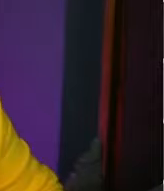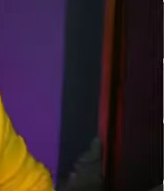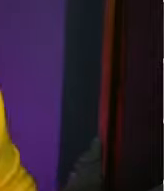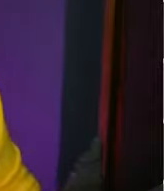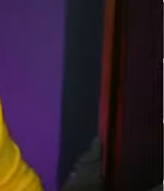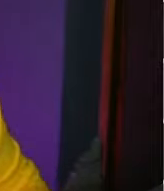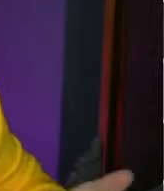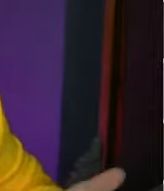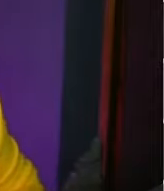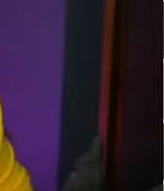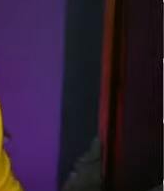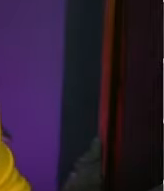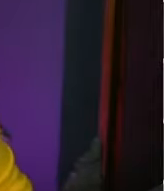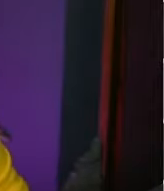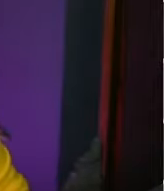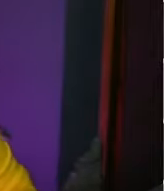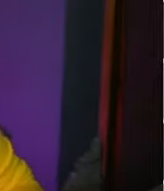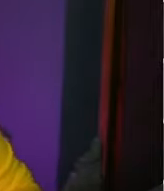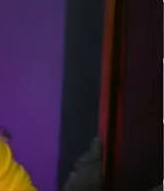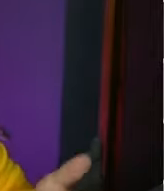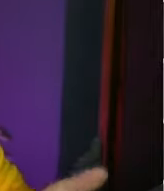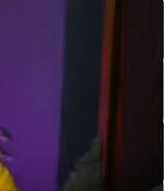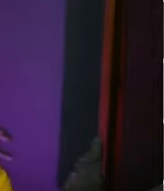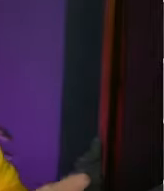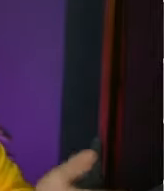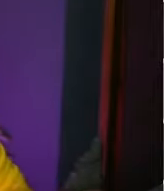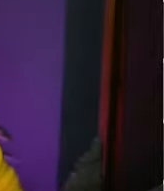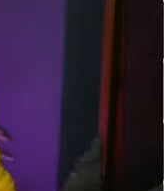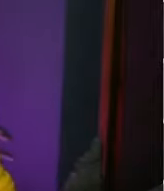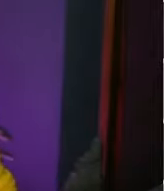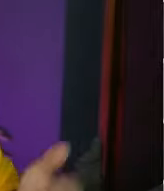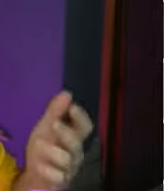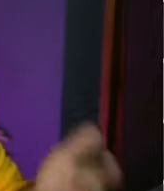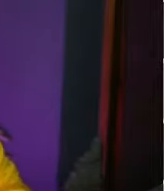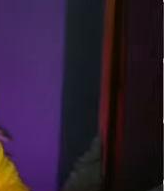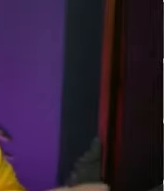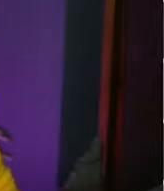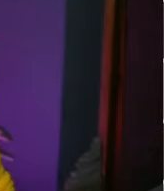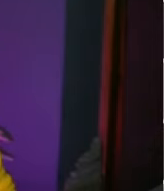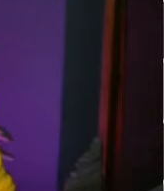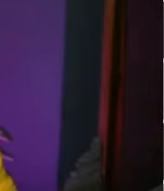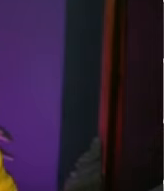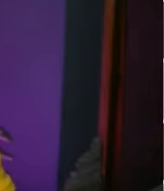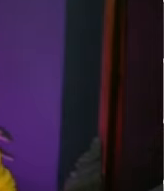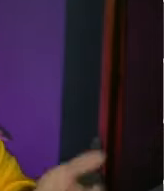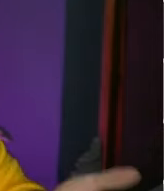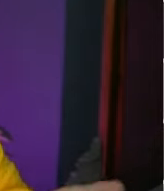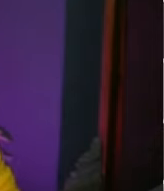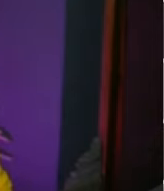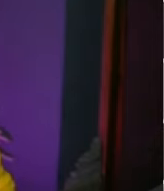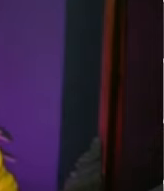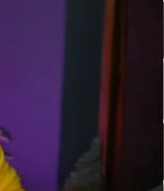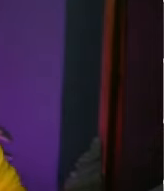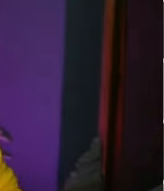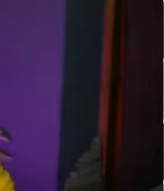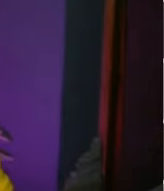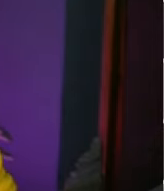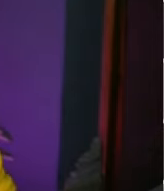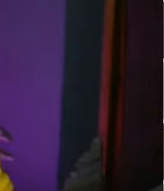What's up, guys? How is it going? First of all, I wish you a happy new year, and I wish